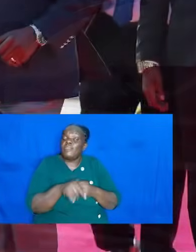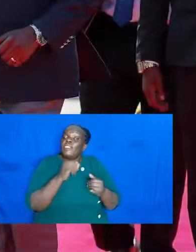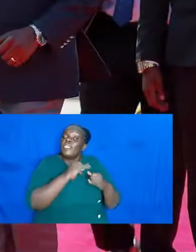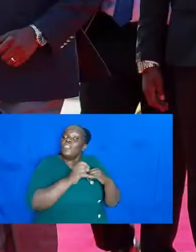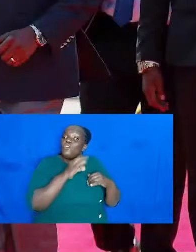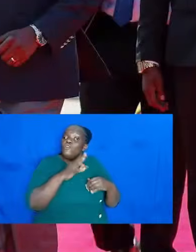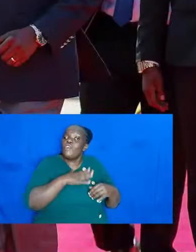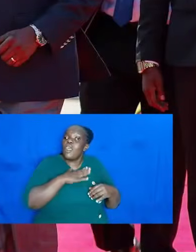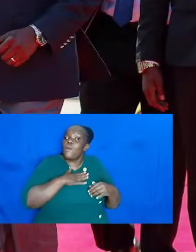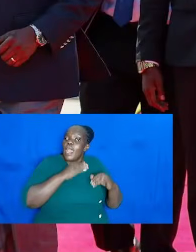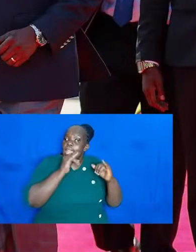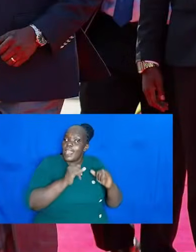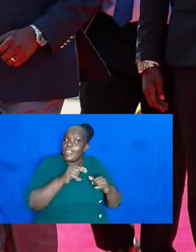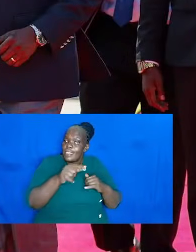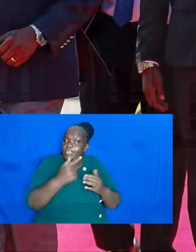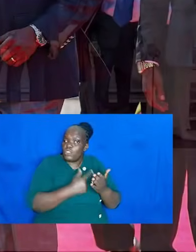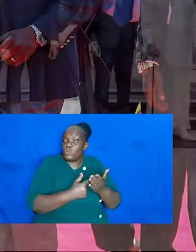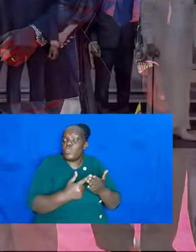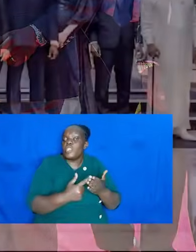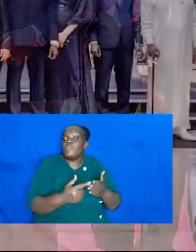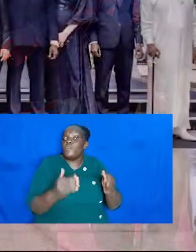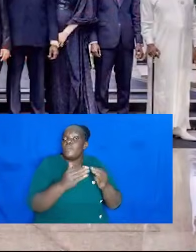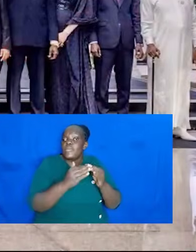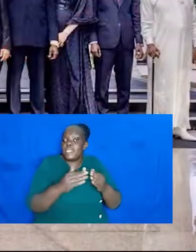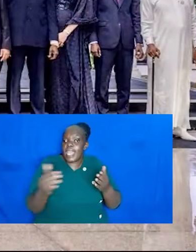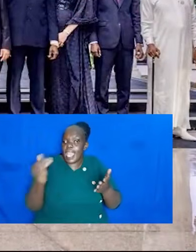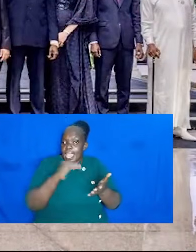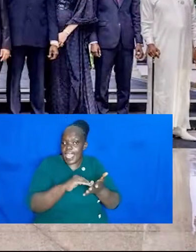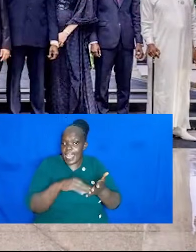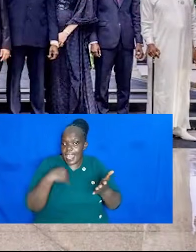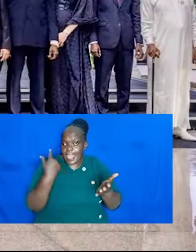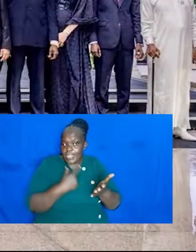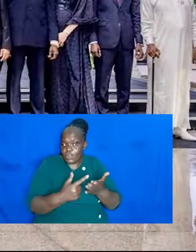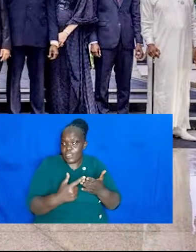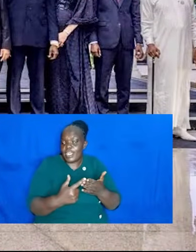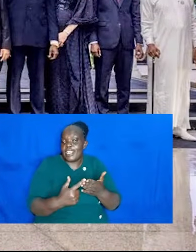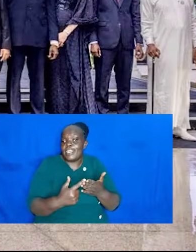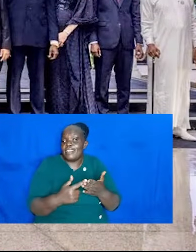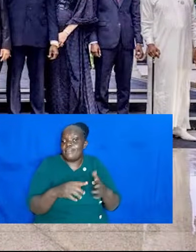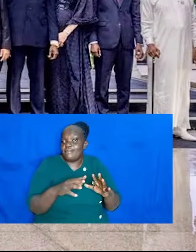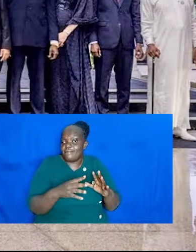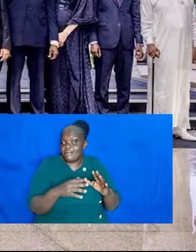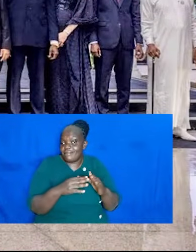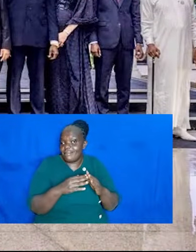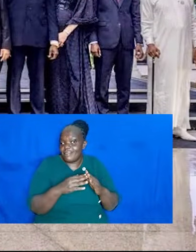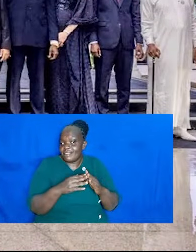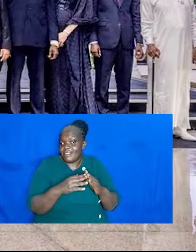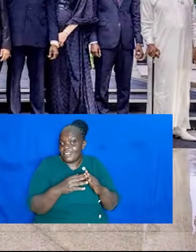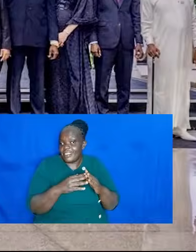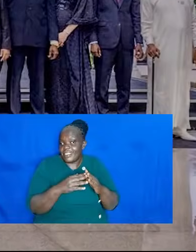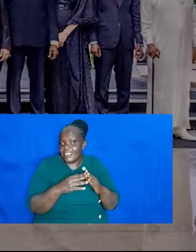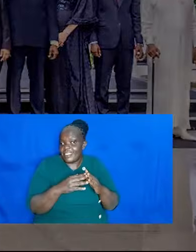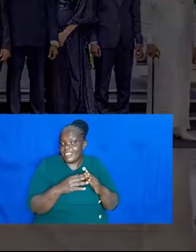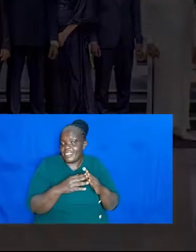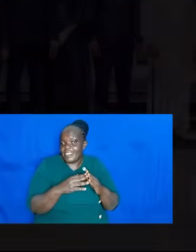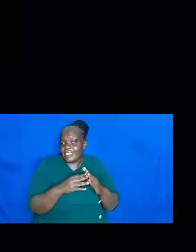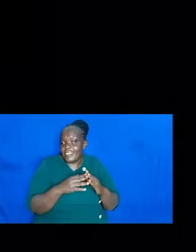Ni mwisho wa taarifa zetu za wiki hii. Tukutane tena wiki ijayo.